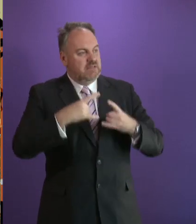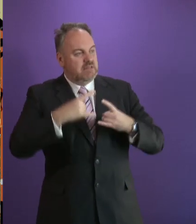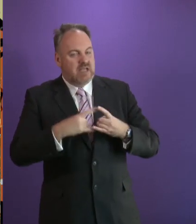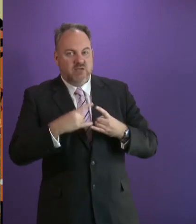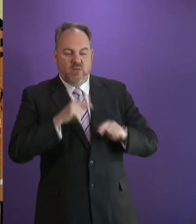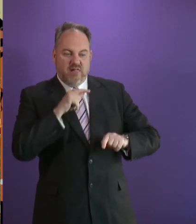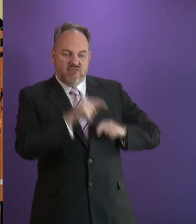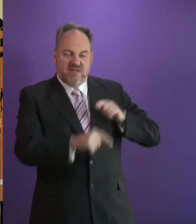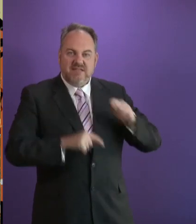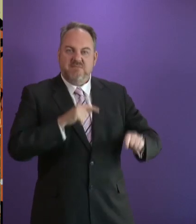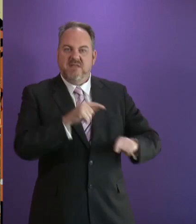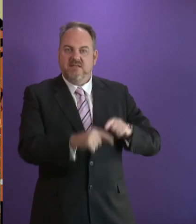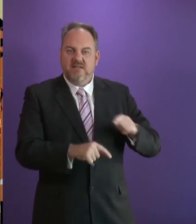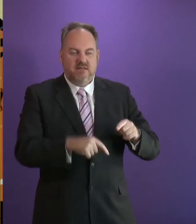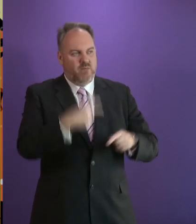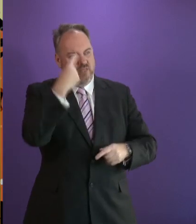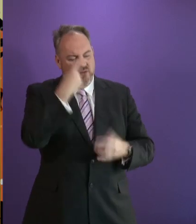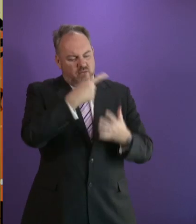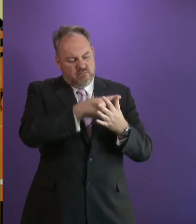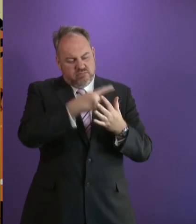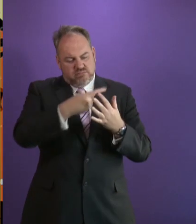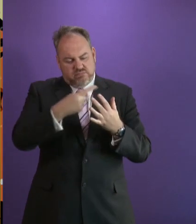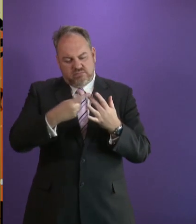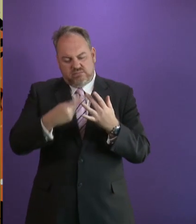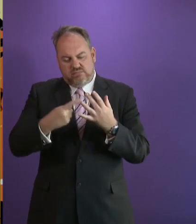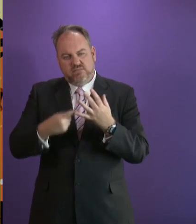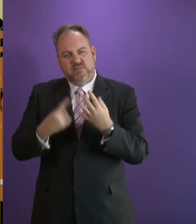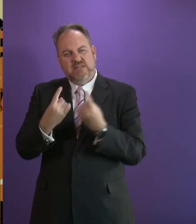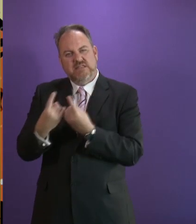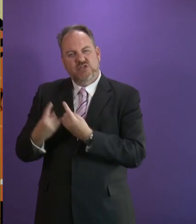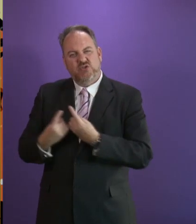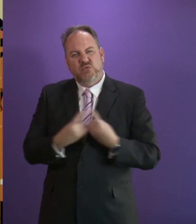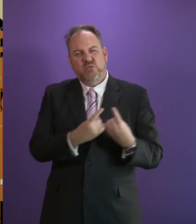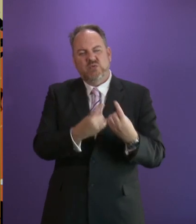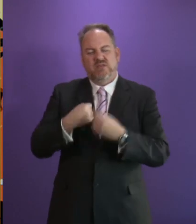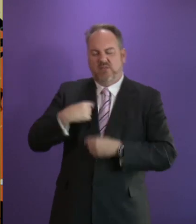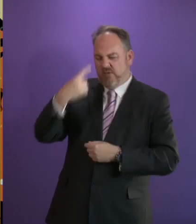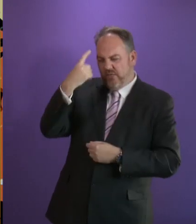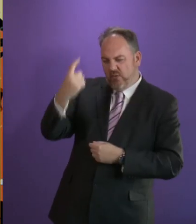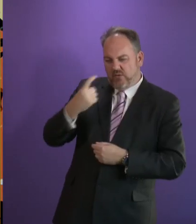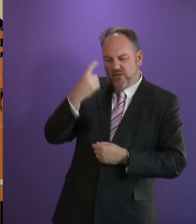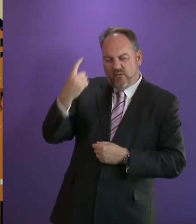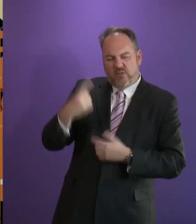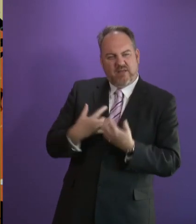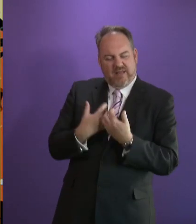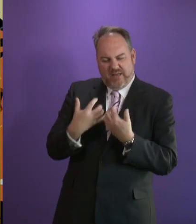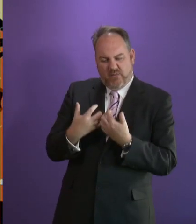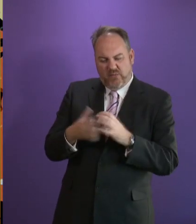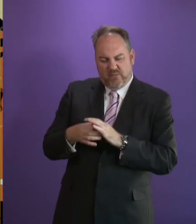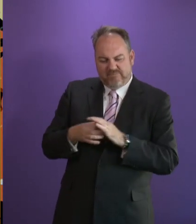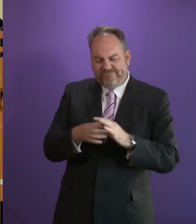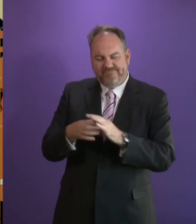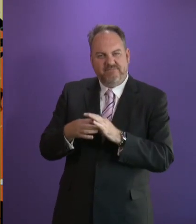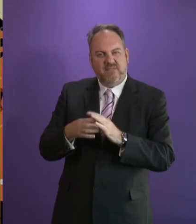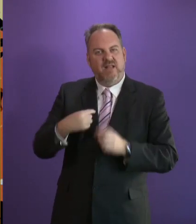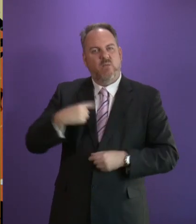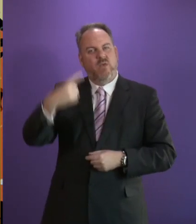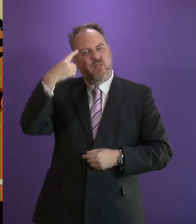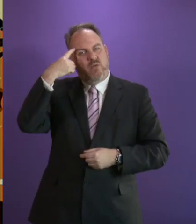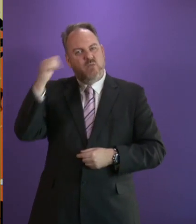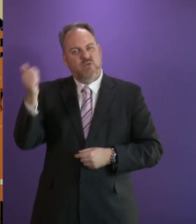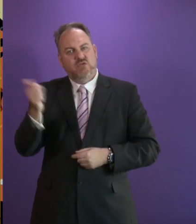us were part of all of these different campaigns and groups and thinking in lots of different ways. And we thought, should we come together to shine